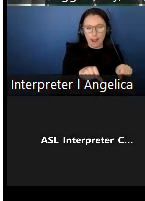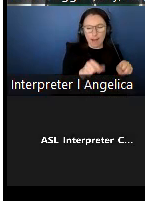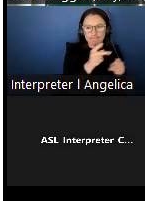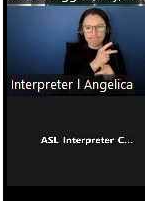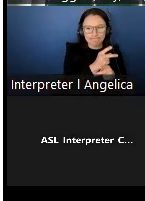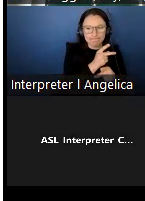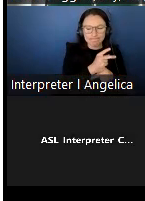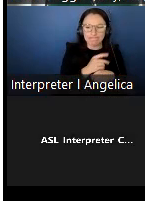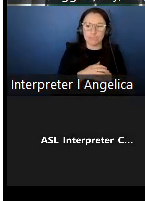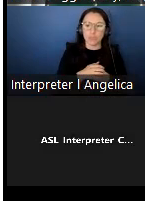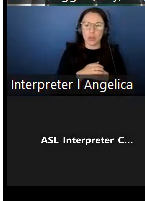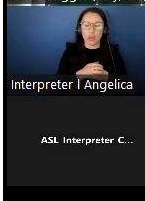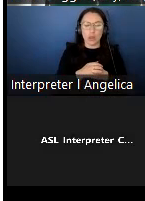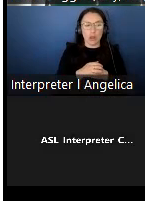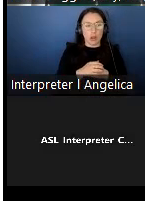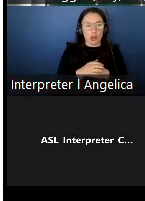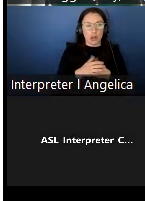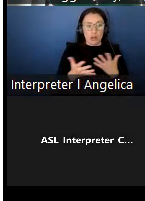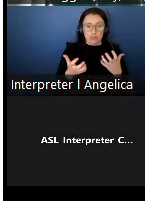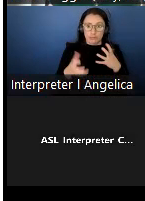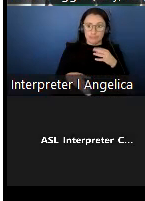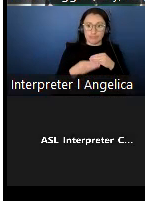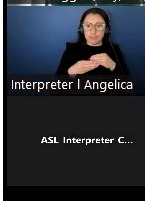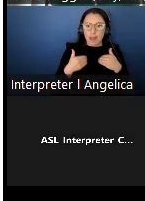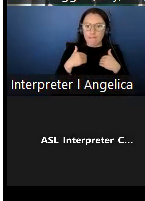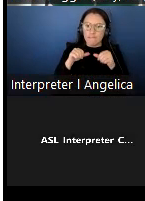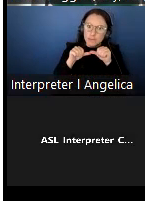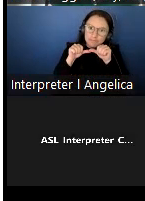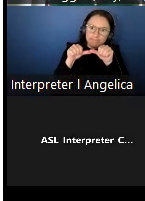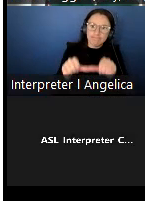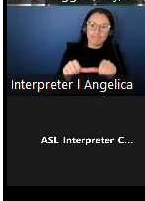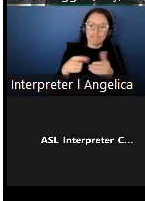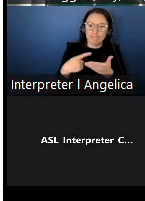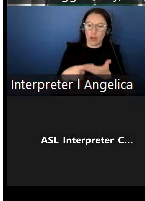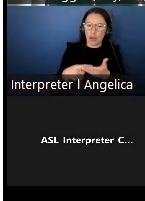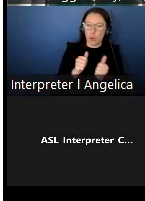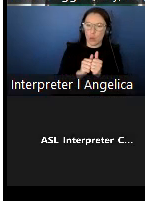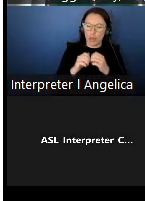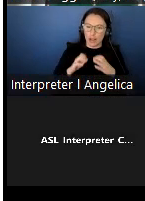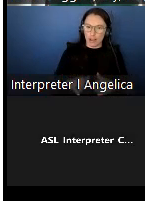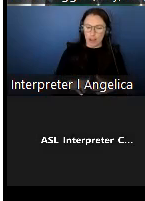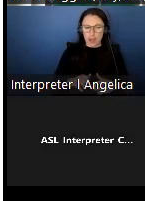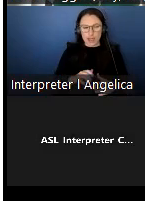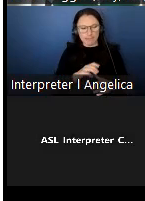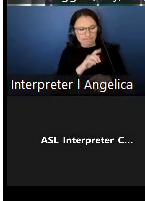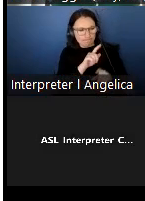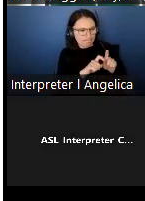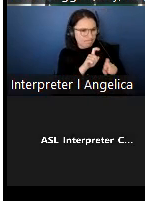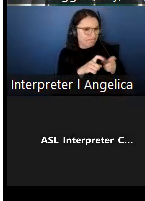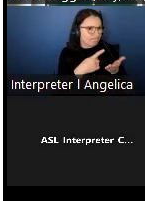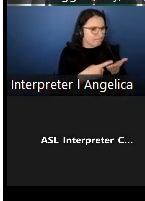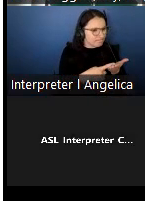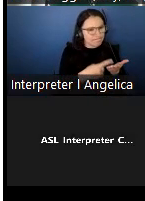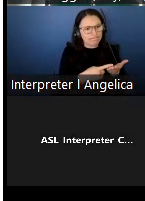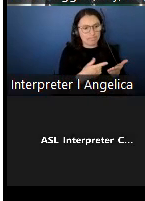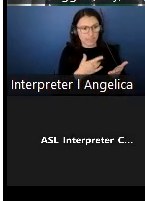I just wanted to note here, have an ongoing conversation with the client to make sure that they're feeling like their safety plan is